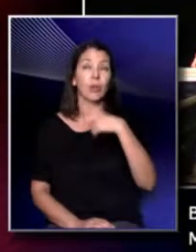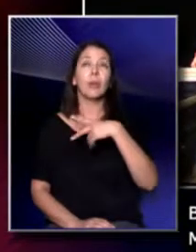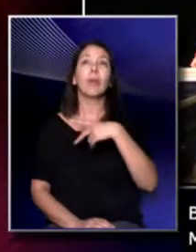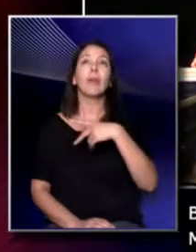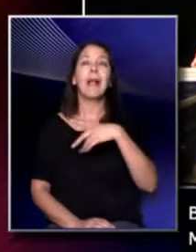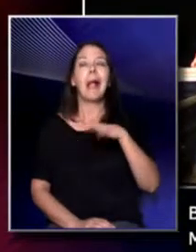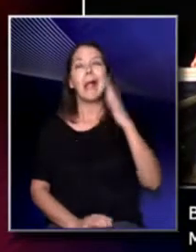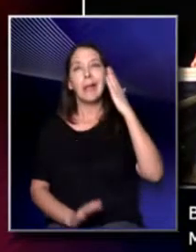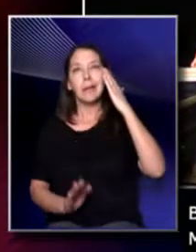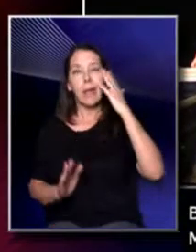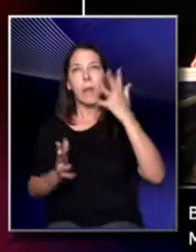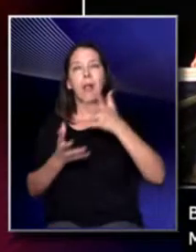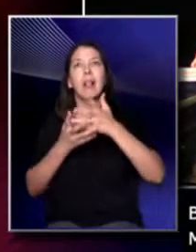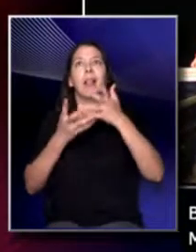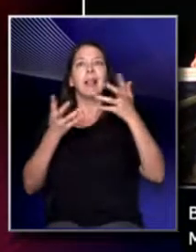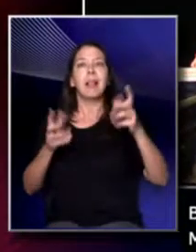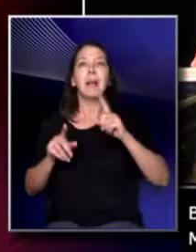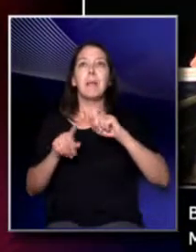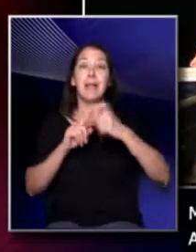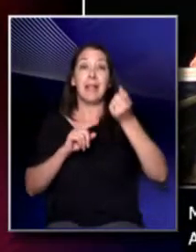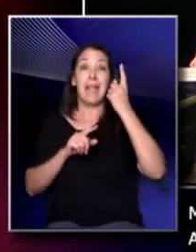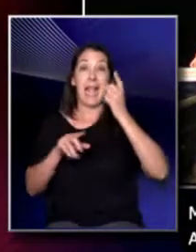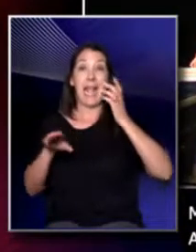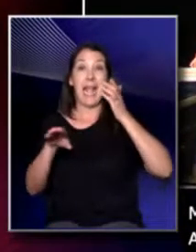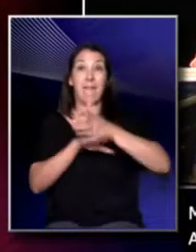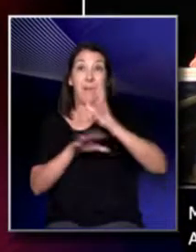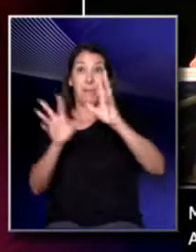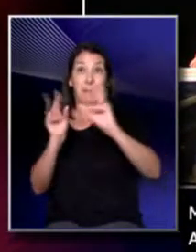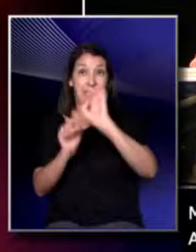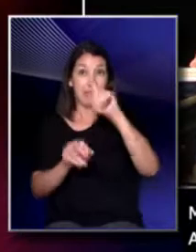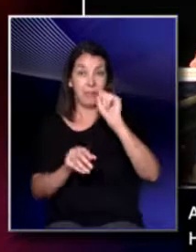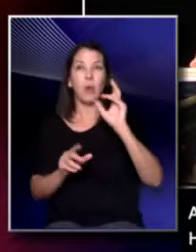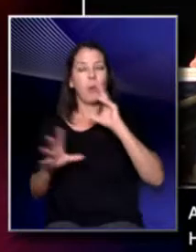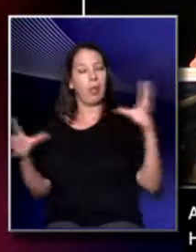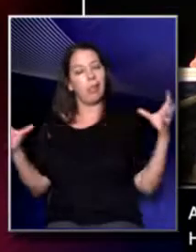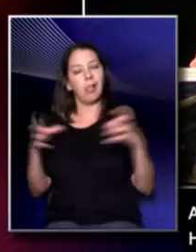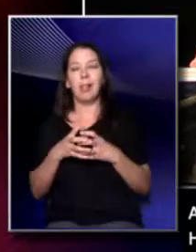asking a lot, but we're going to have a retreat after that meeting.